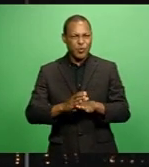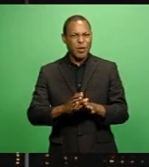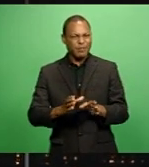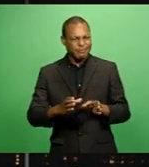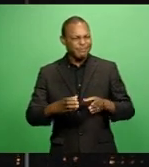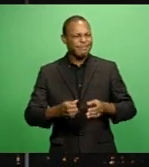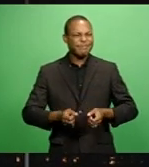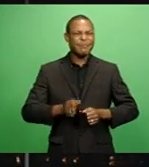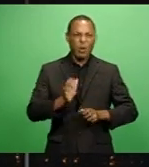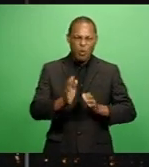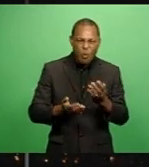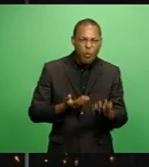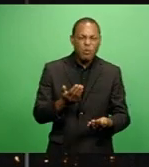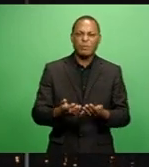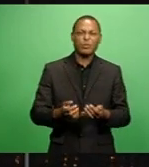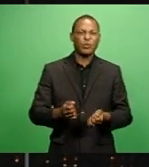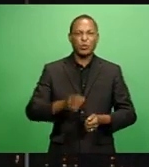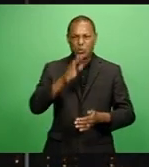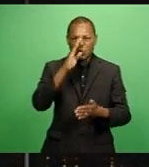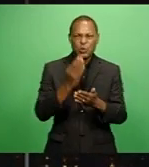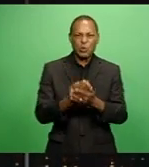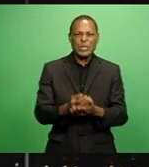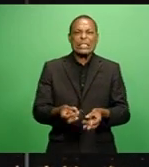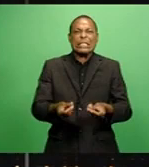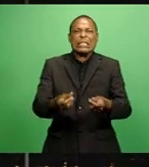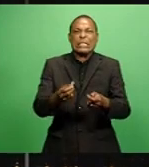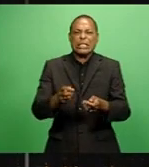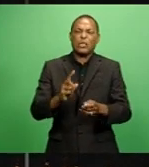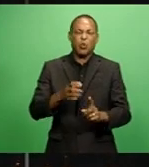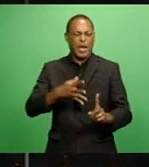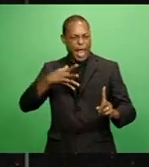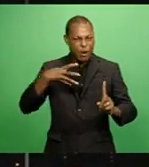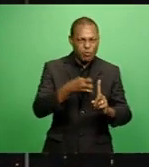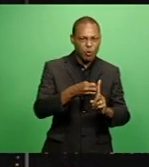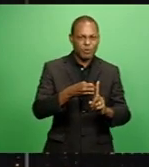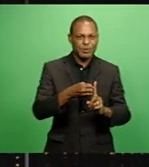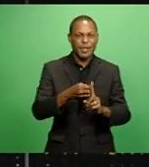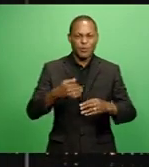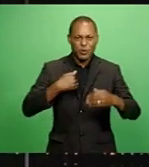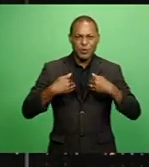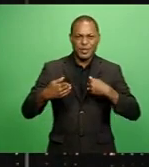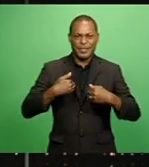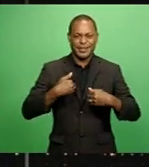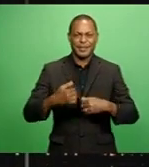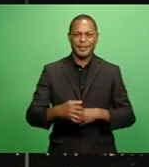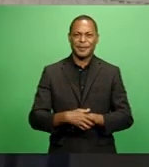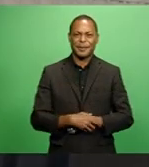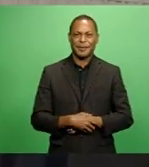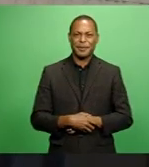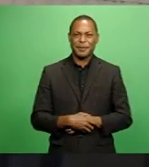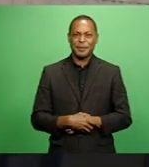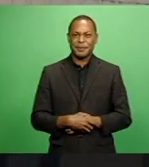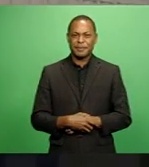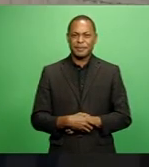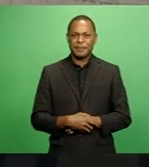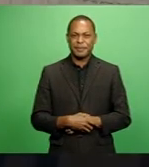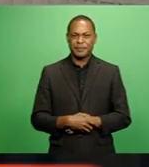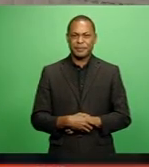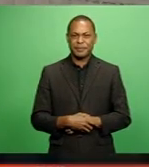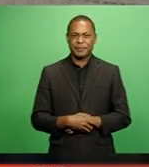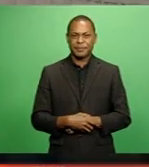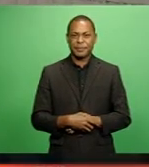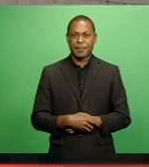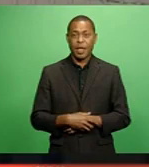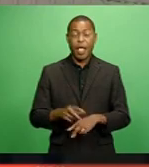to students to make it easier for them to get enrolled in the university. Kritika Kumar reports. The